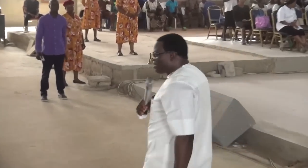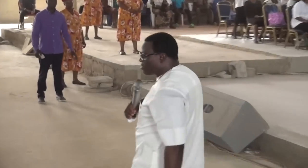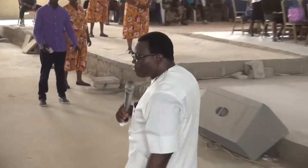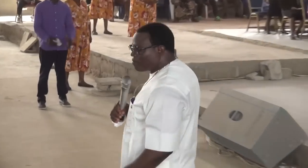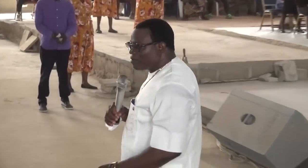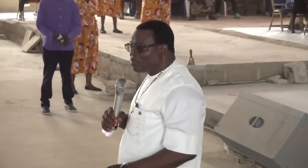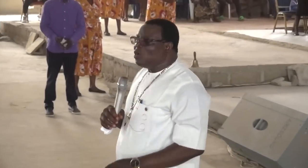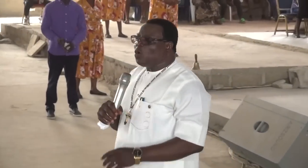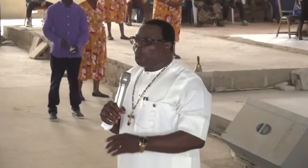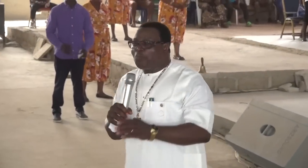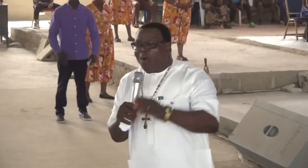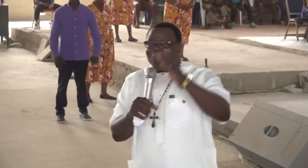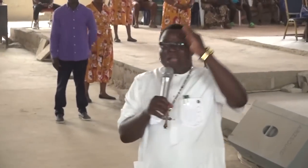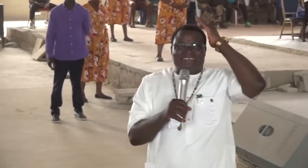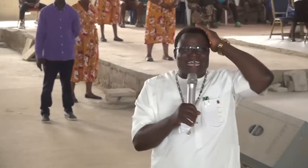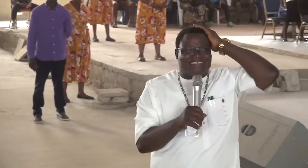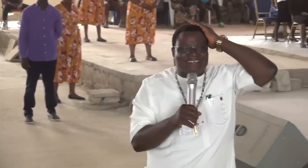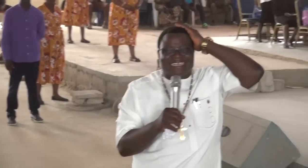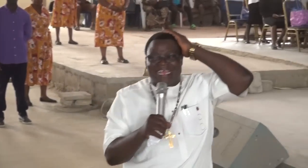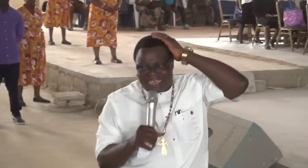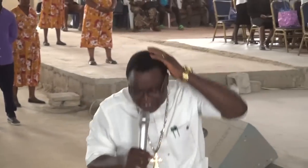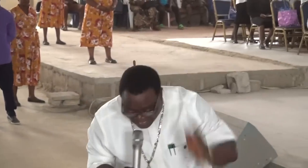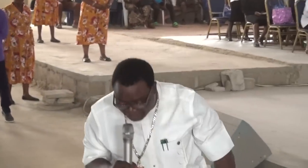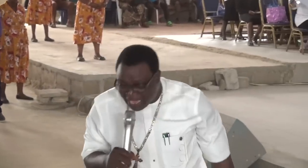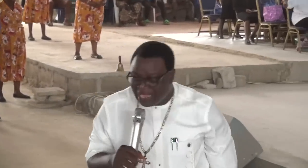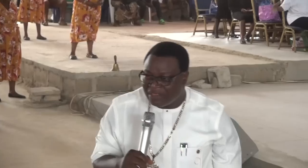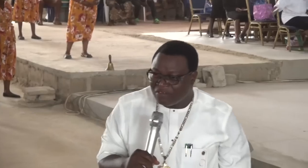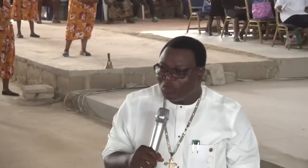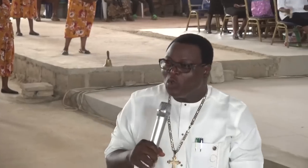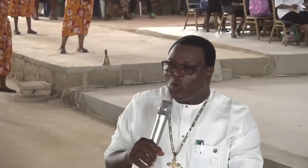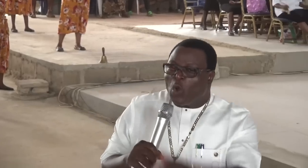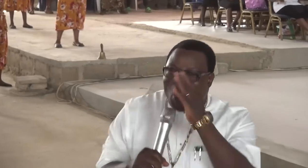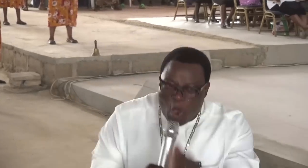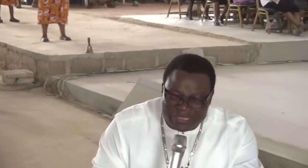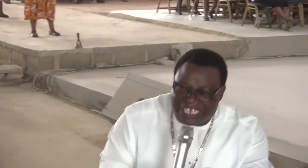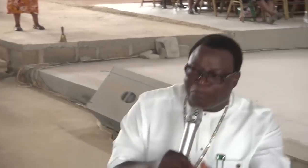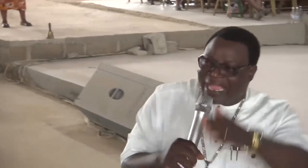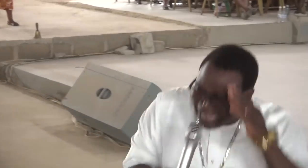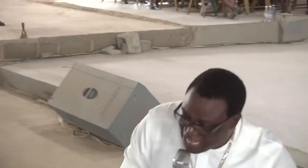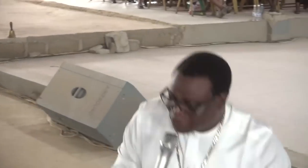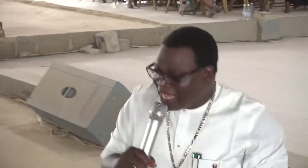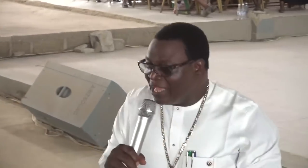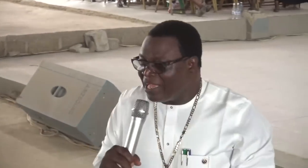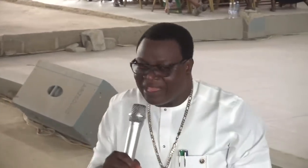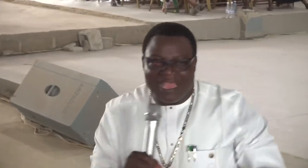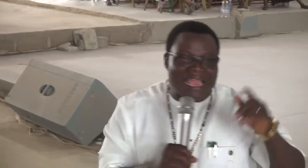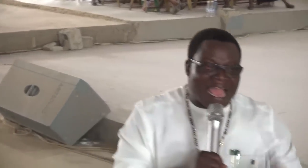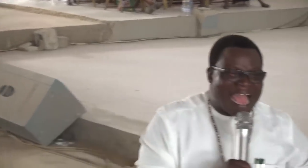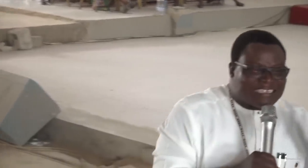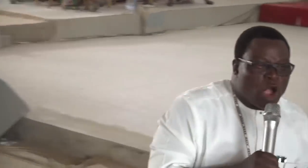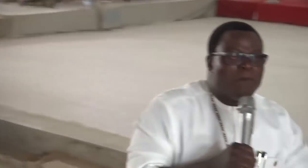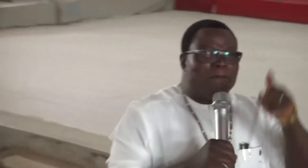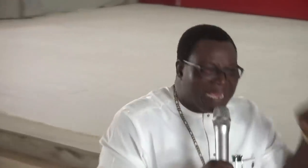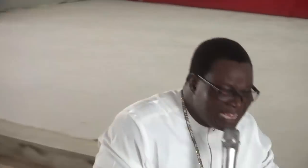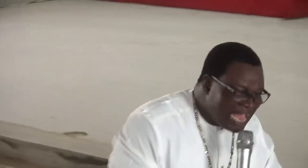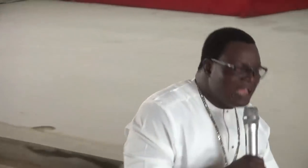babi sa listen to me sir gbogbo ise ti satani den se ni pe and every work of the assignment o ti ri pe kayode we have said that